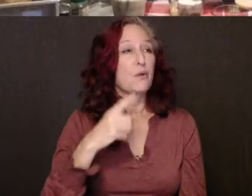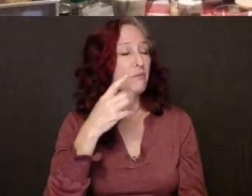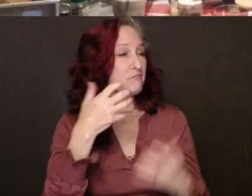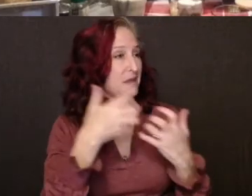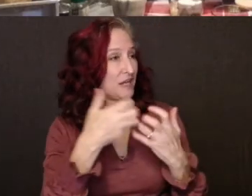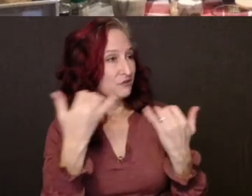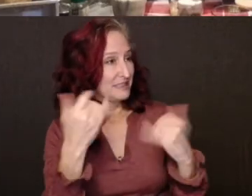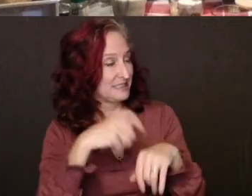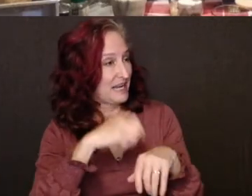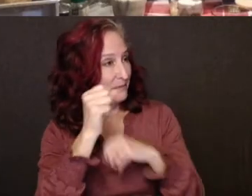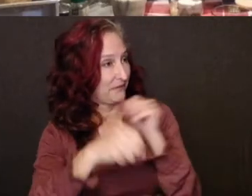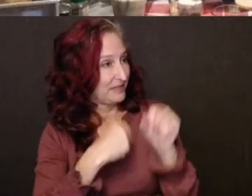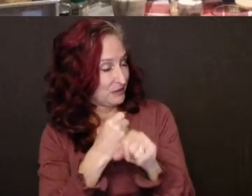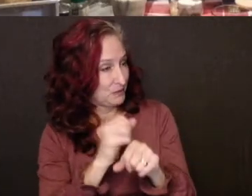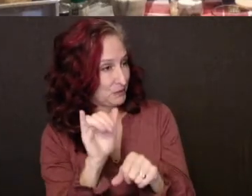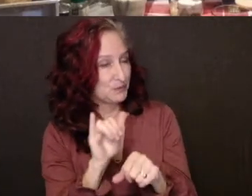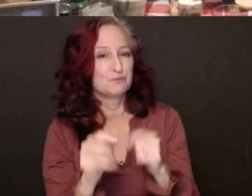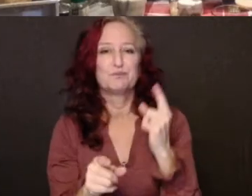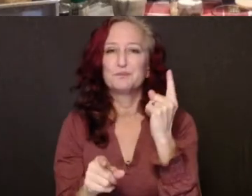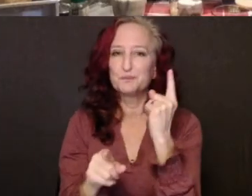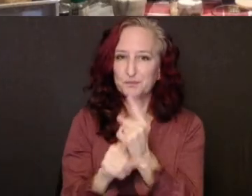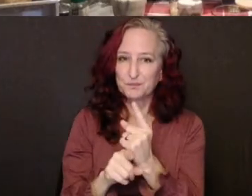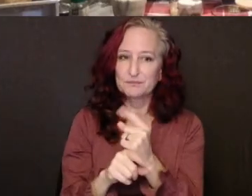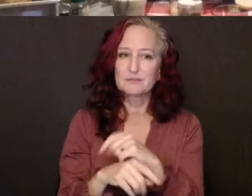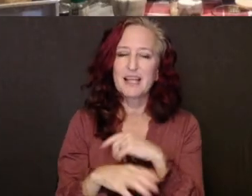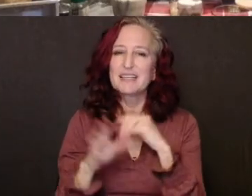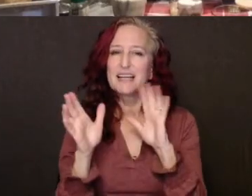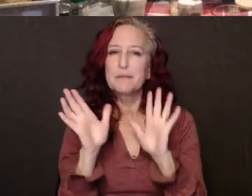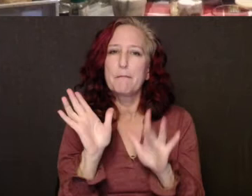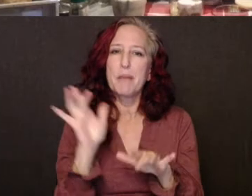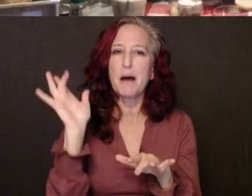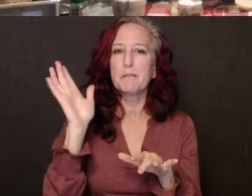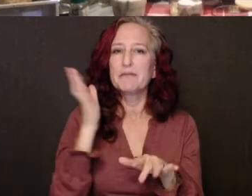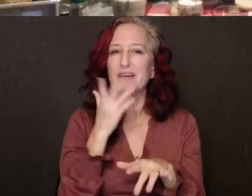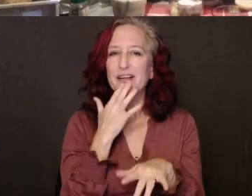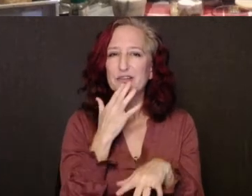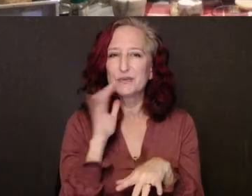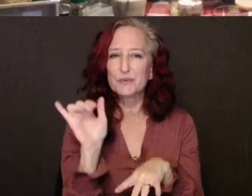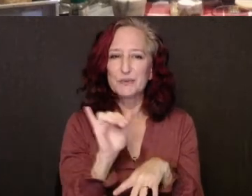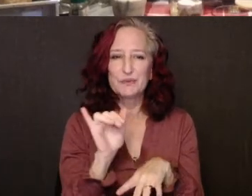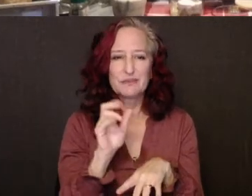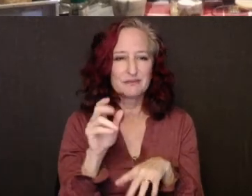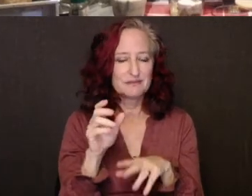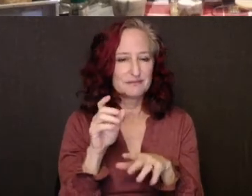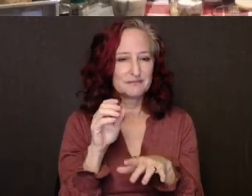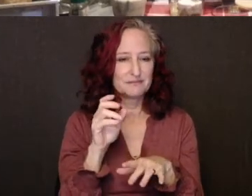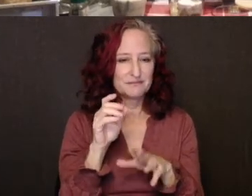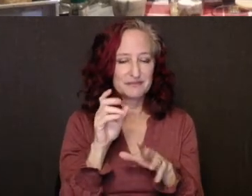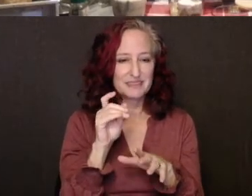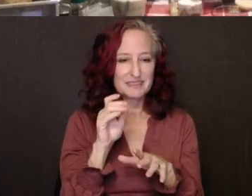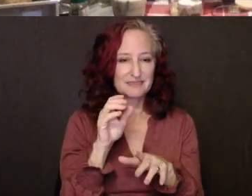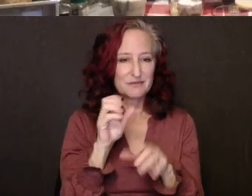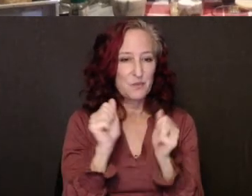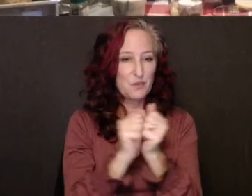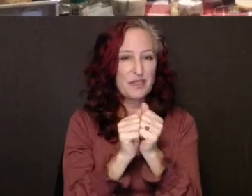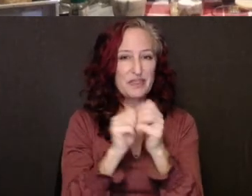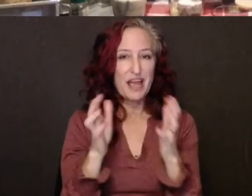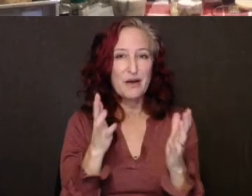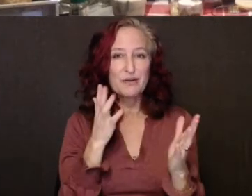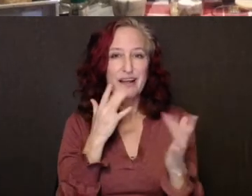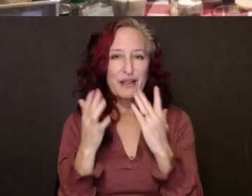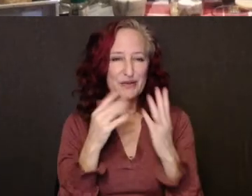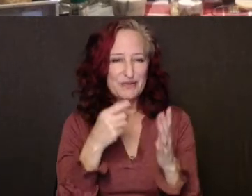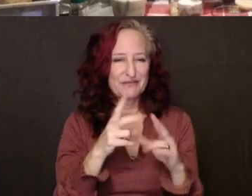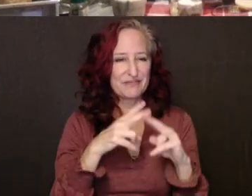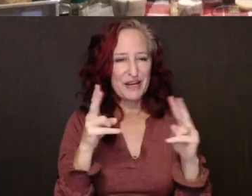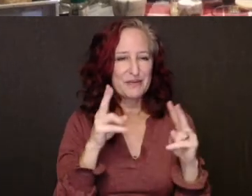know about mango. That might be, but that could, yeah. I feel like you could definitely like try it out. Like I think it would. I think like